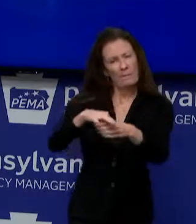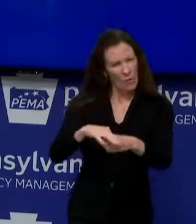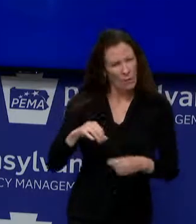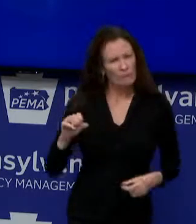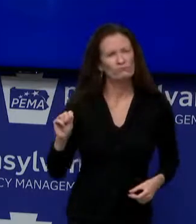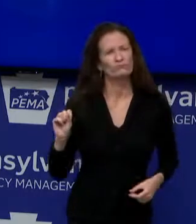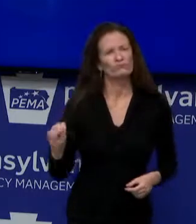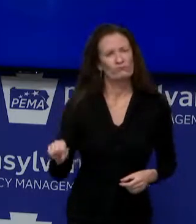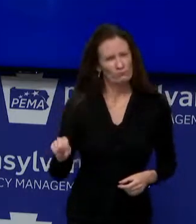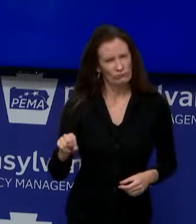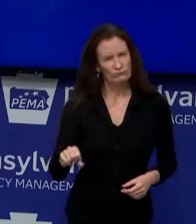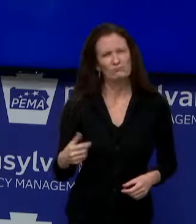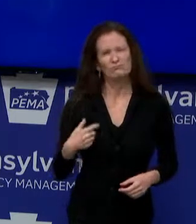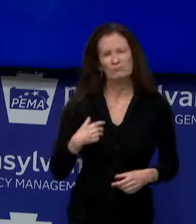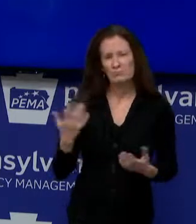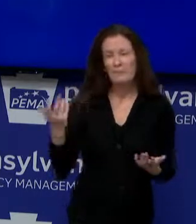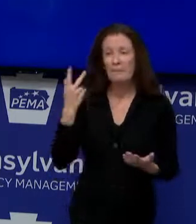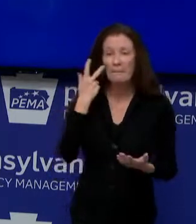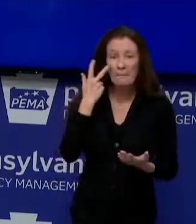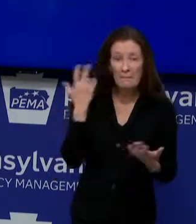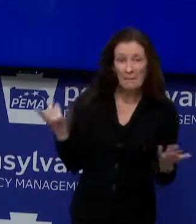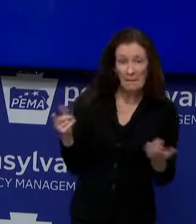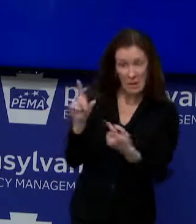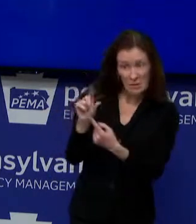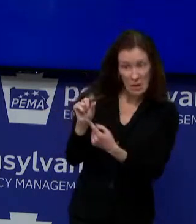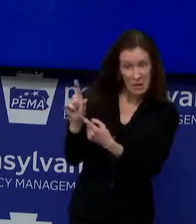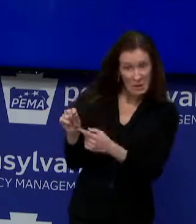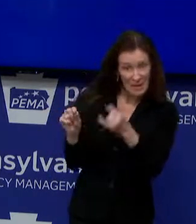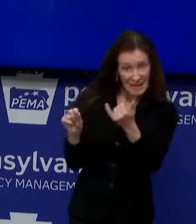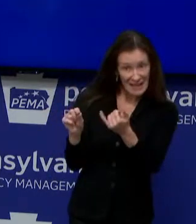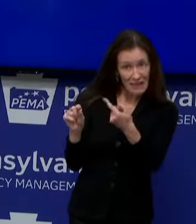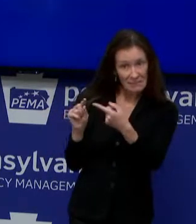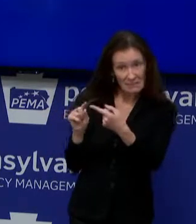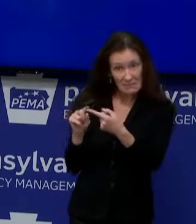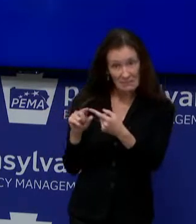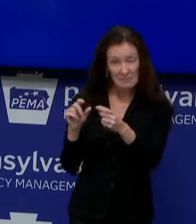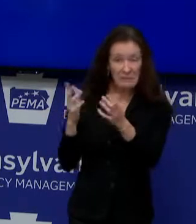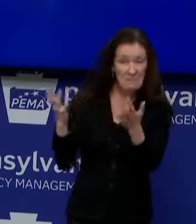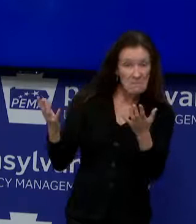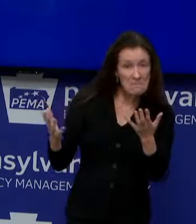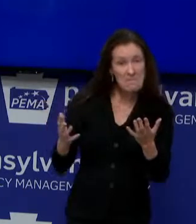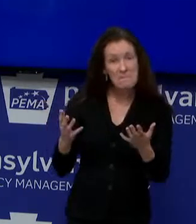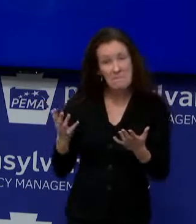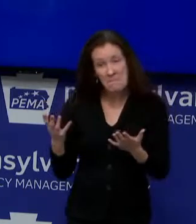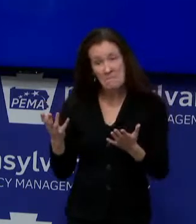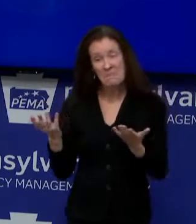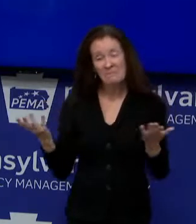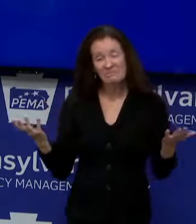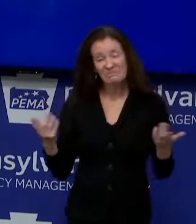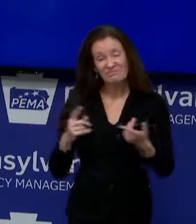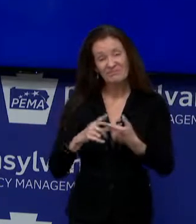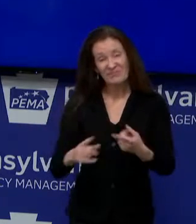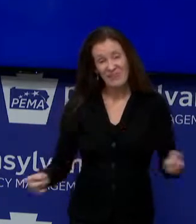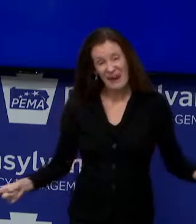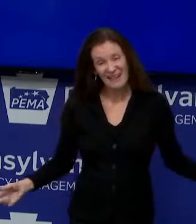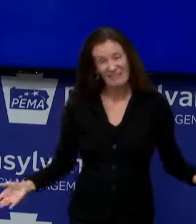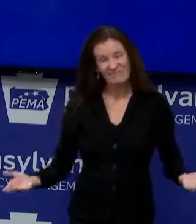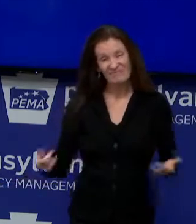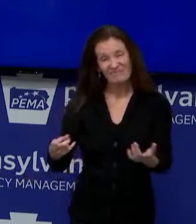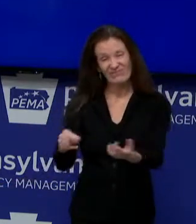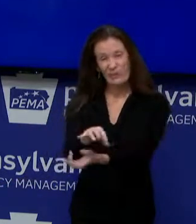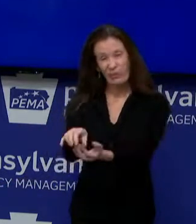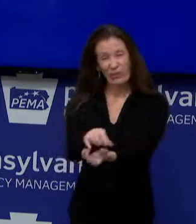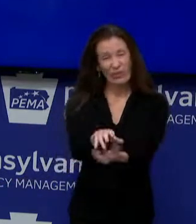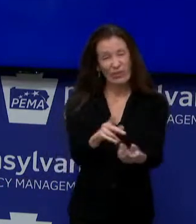in 2020 about the system itself, which I think is unfortunate, because I think it drew attention and